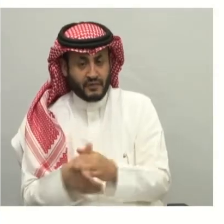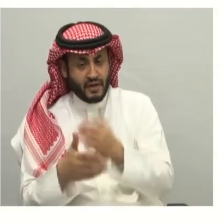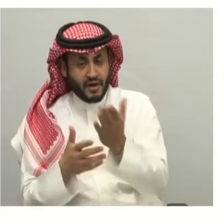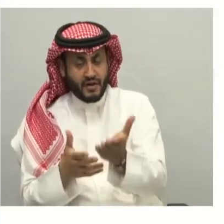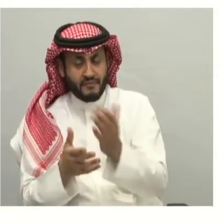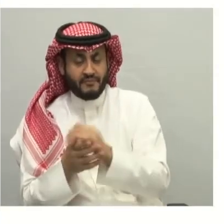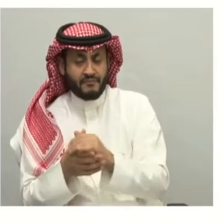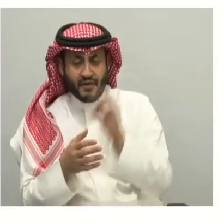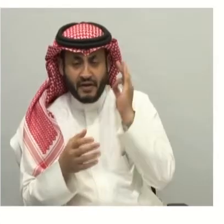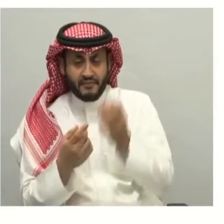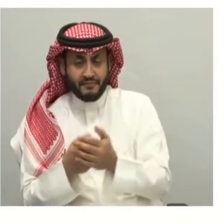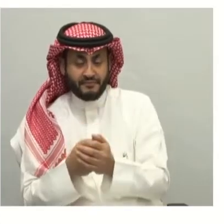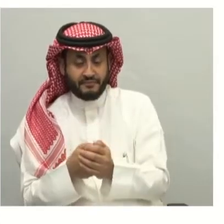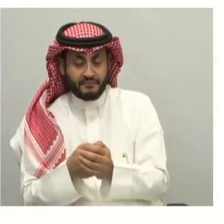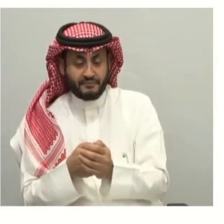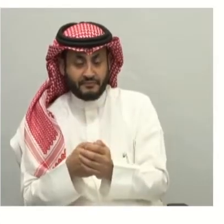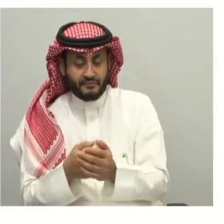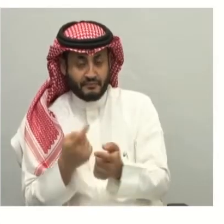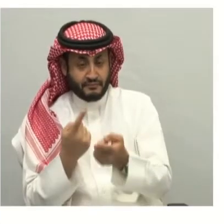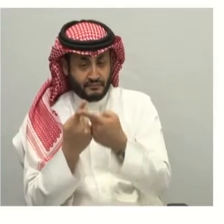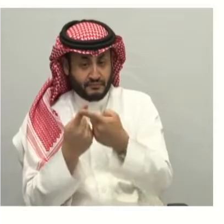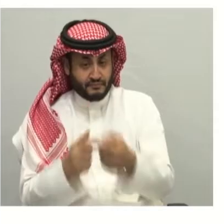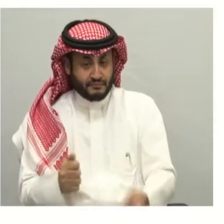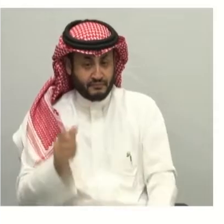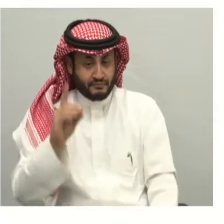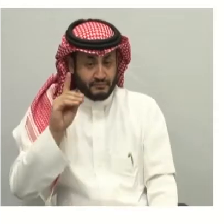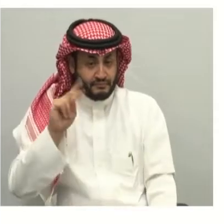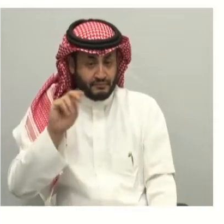our first listening with Adnan